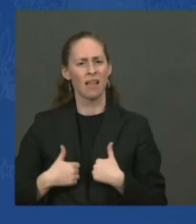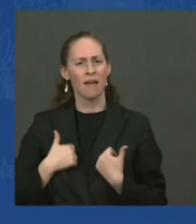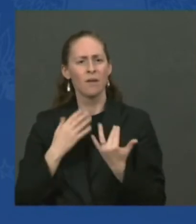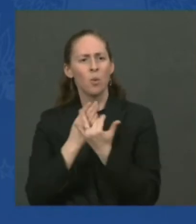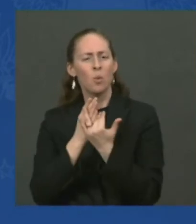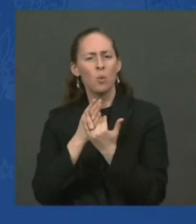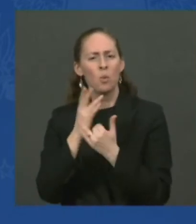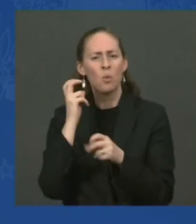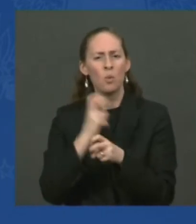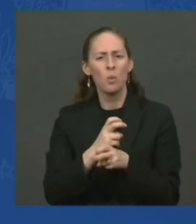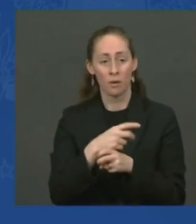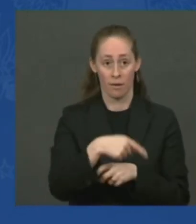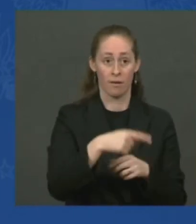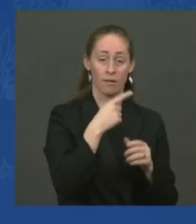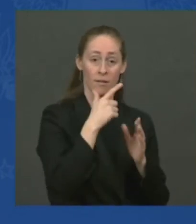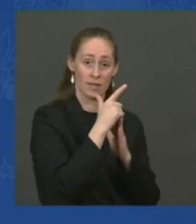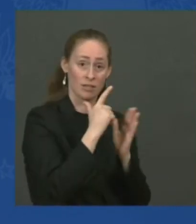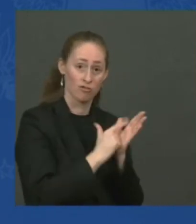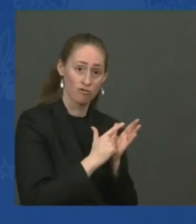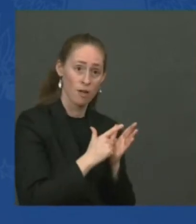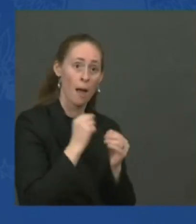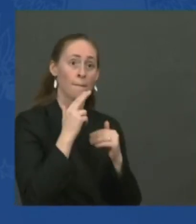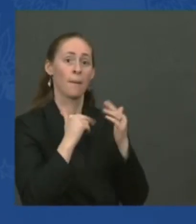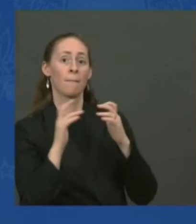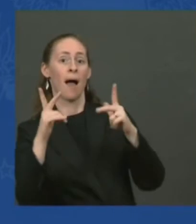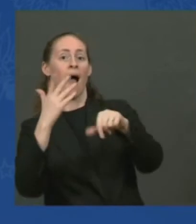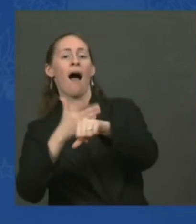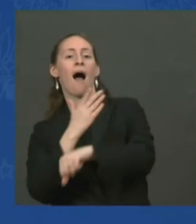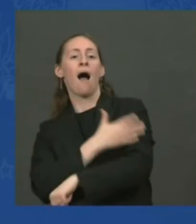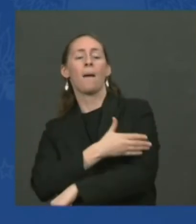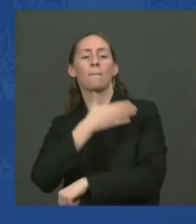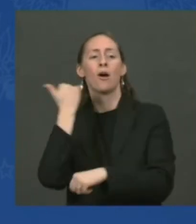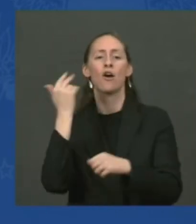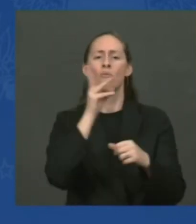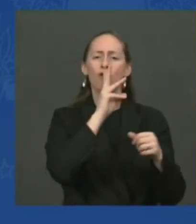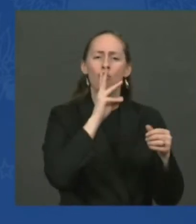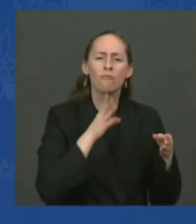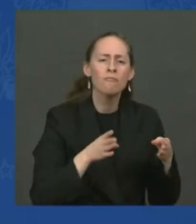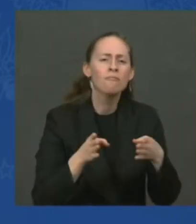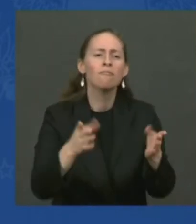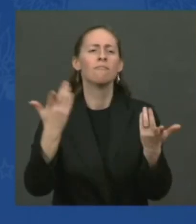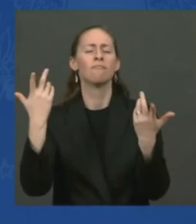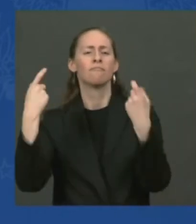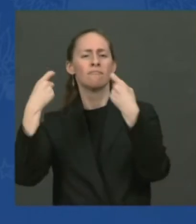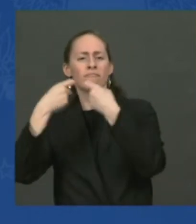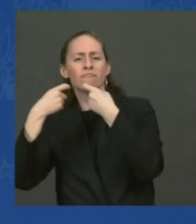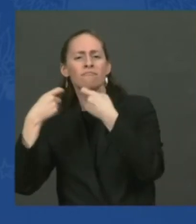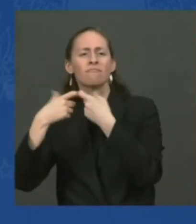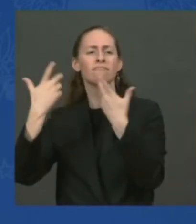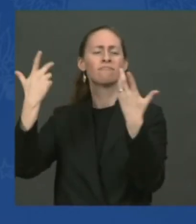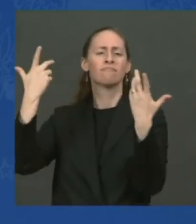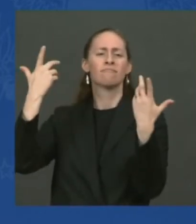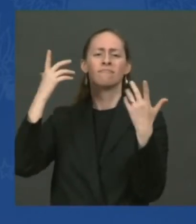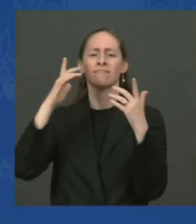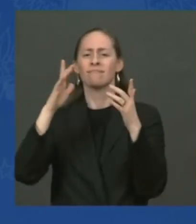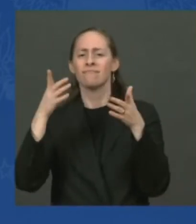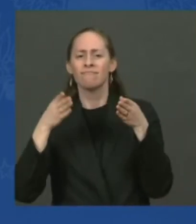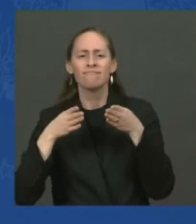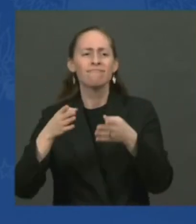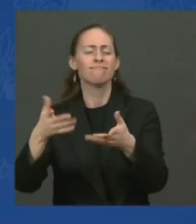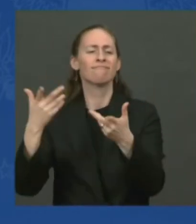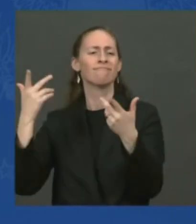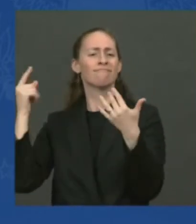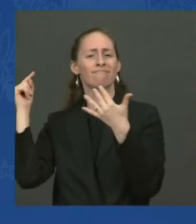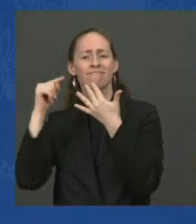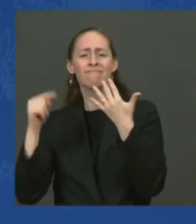our bridges, our water systems, our power lines, our levees better and stronger, so few Americans be flooded out of their homes or